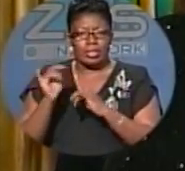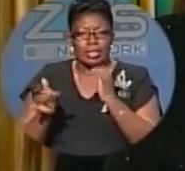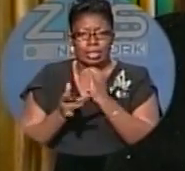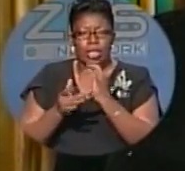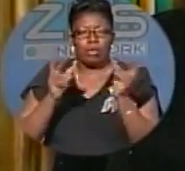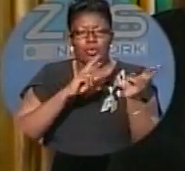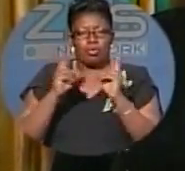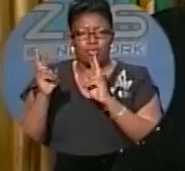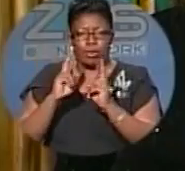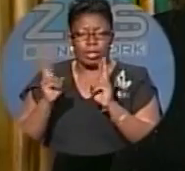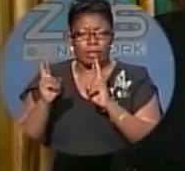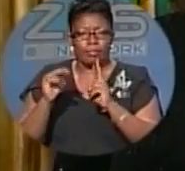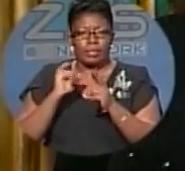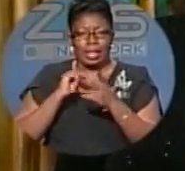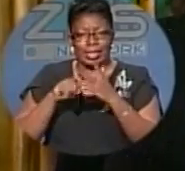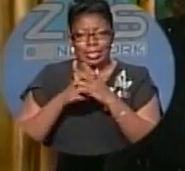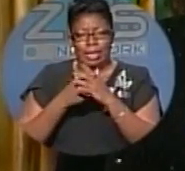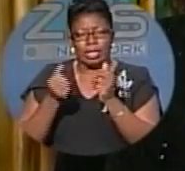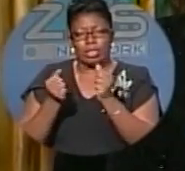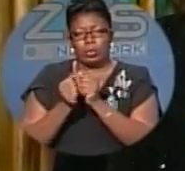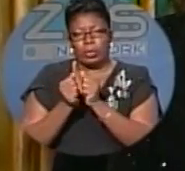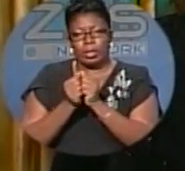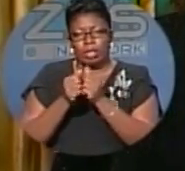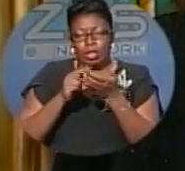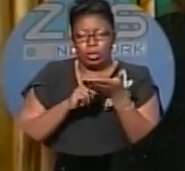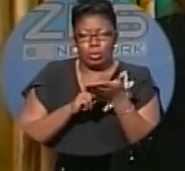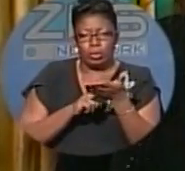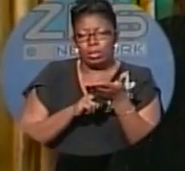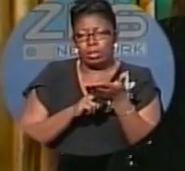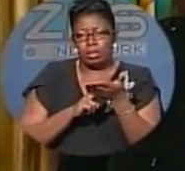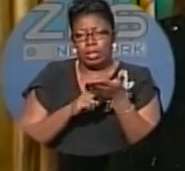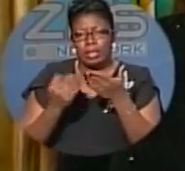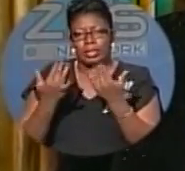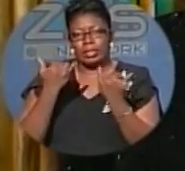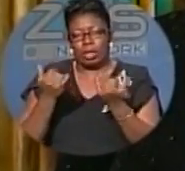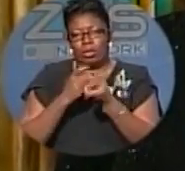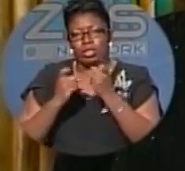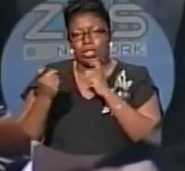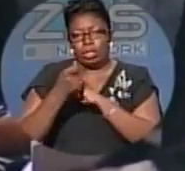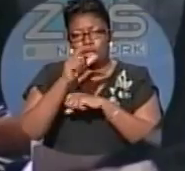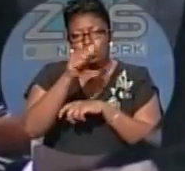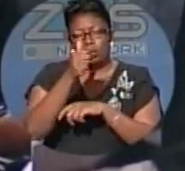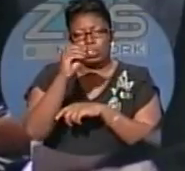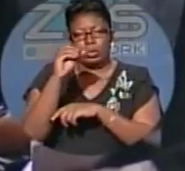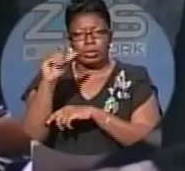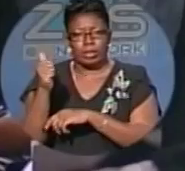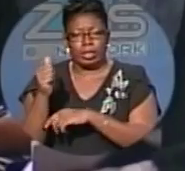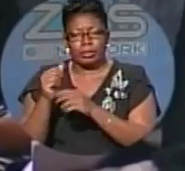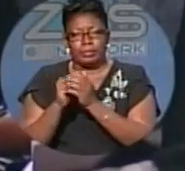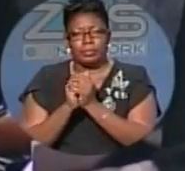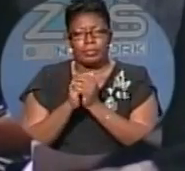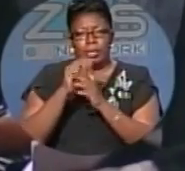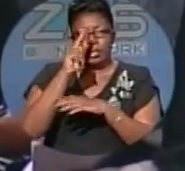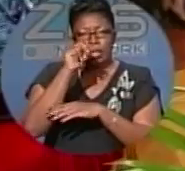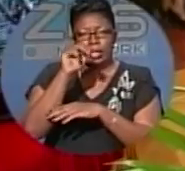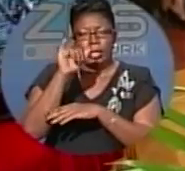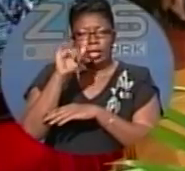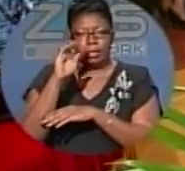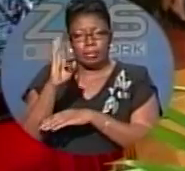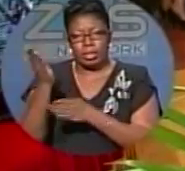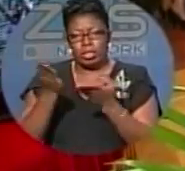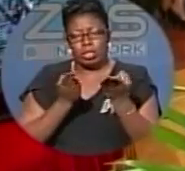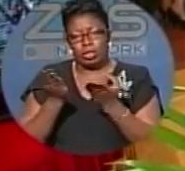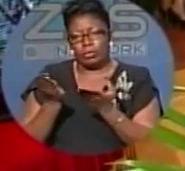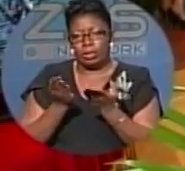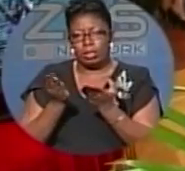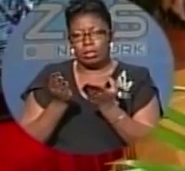ready. I started off with Lotus Notes, and now we're up to Exchange 2010. The NIB Long Service Awards